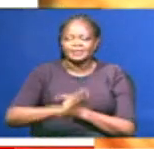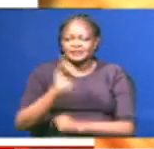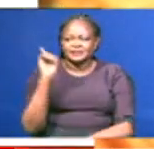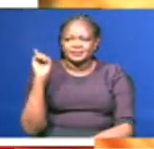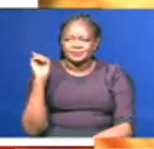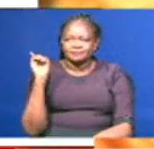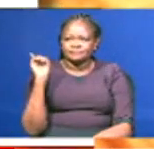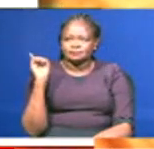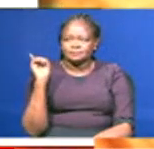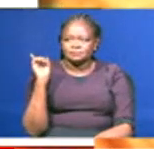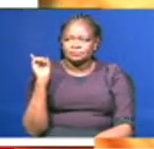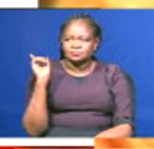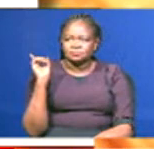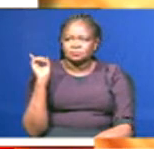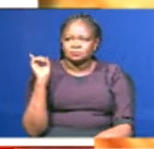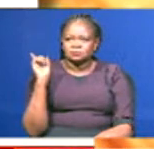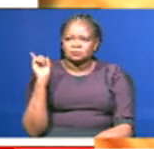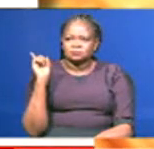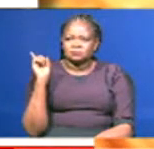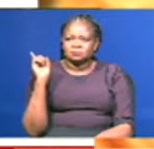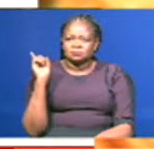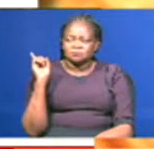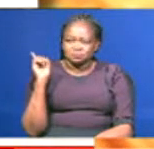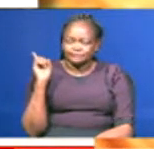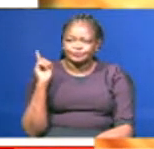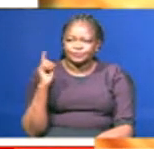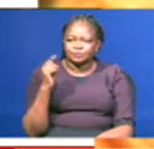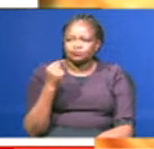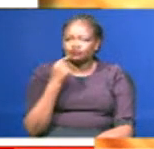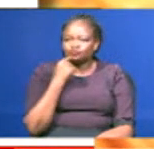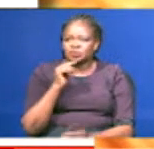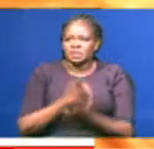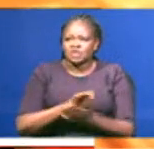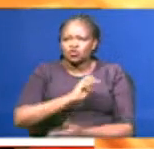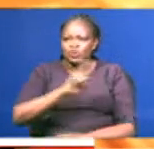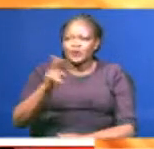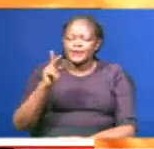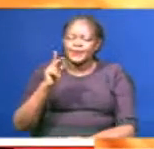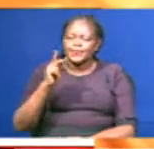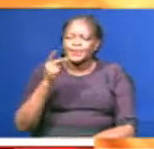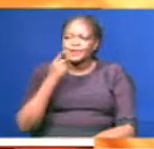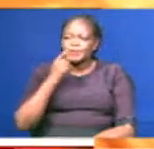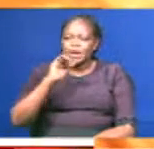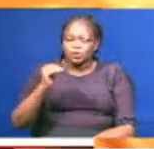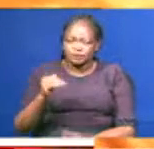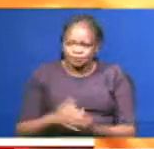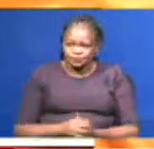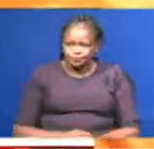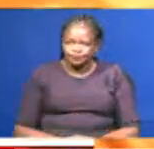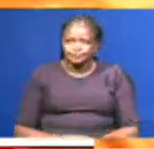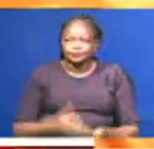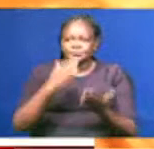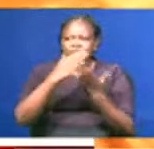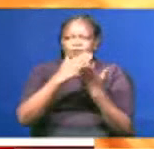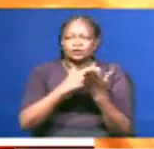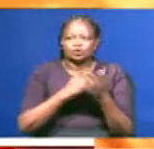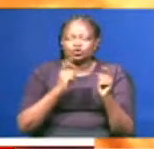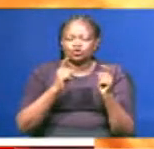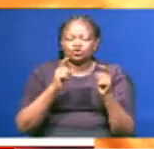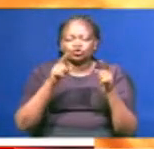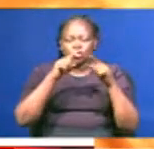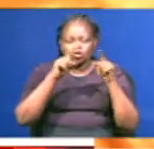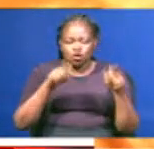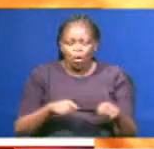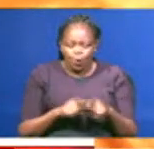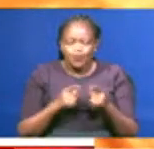Escarpment, and Ombolion within Turkana and West Pokot counties from the list. In a statement to newsrooms, Ngelecha Hills